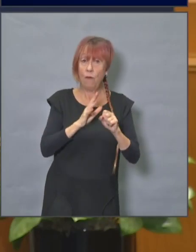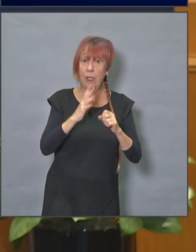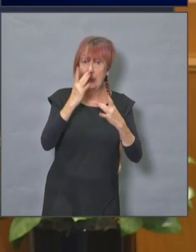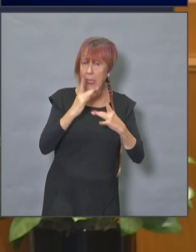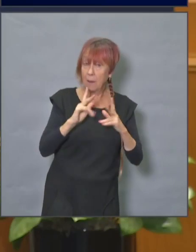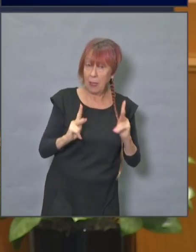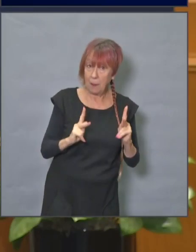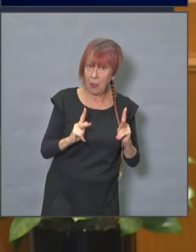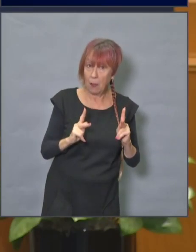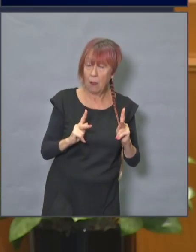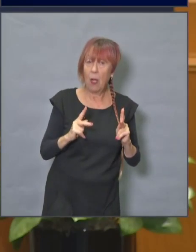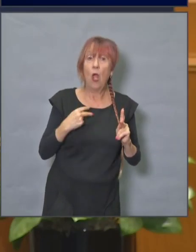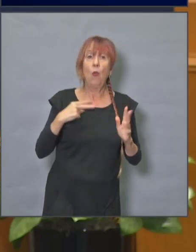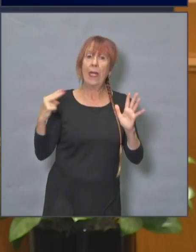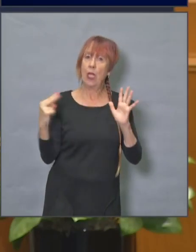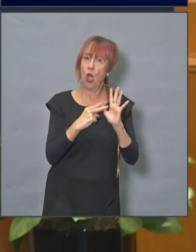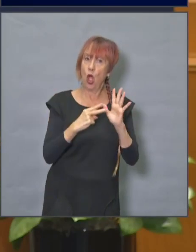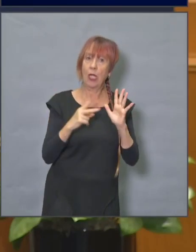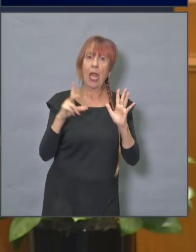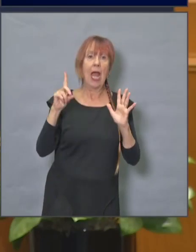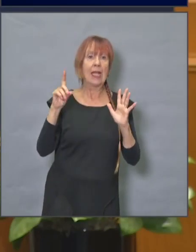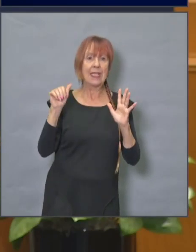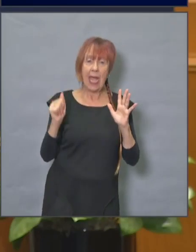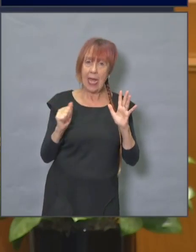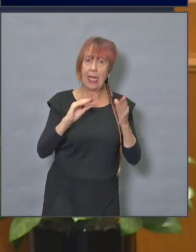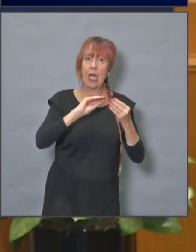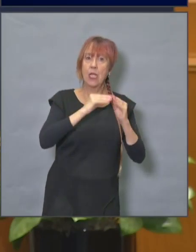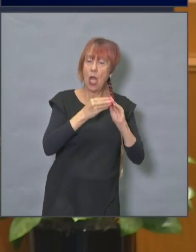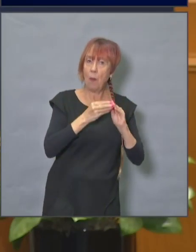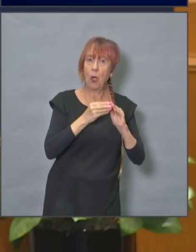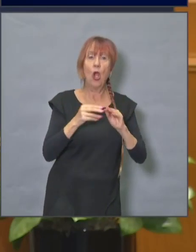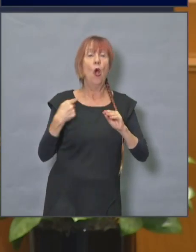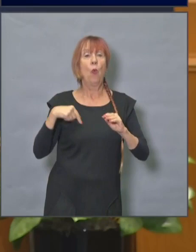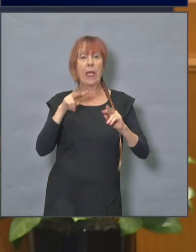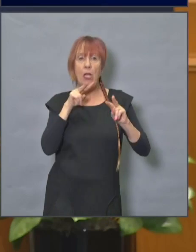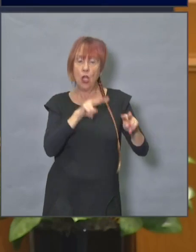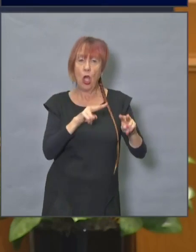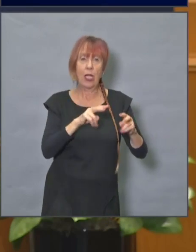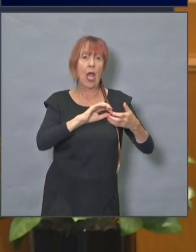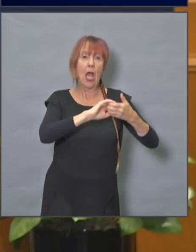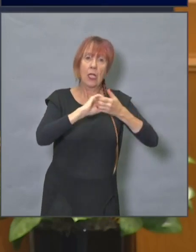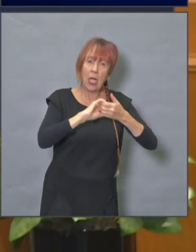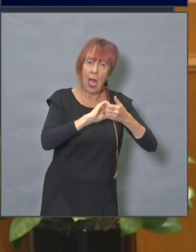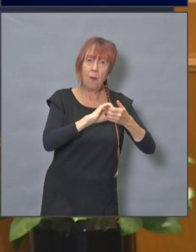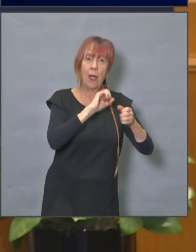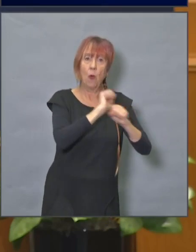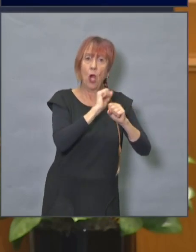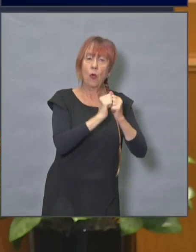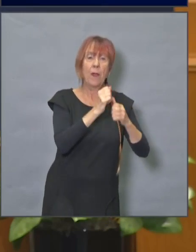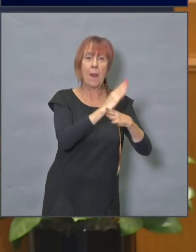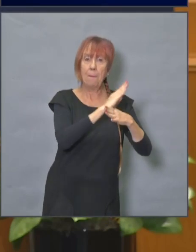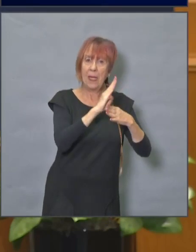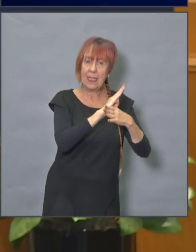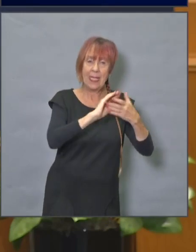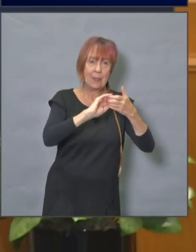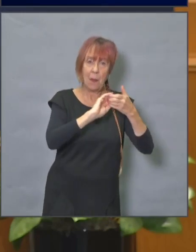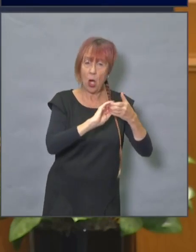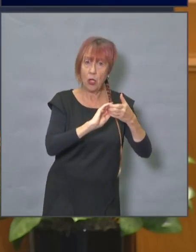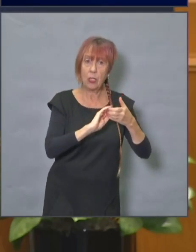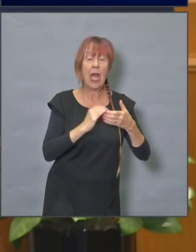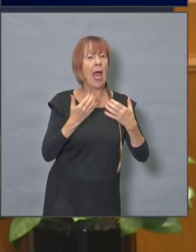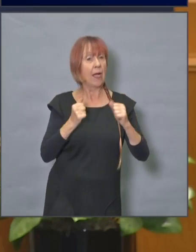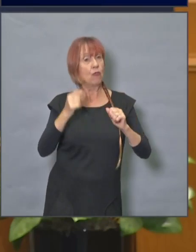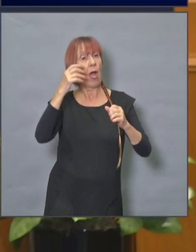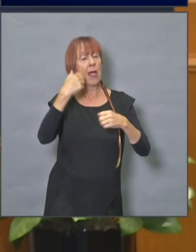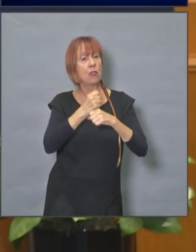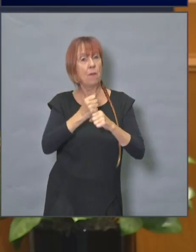closely with all our partners, business partners. We have a tremendous leadership from the board, and we're trying to make deliberate decisions as we